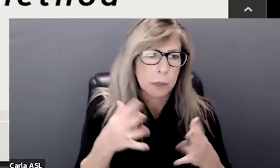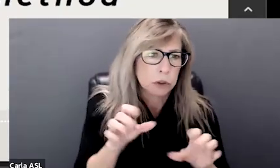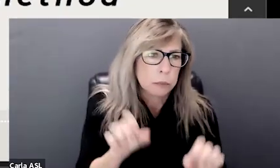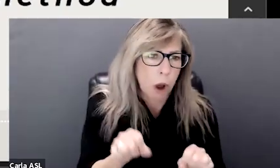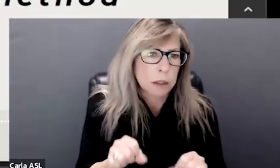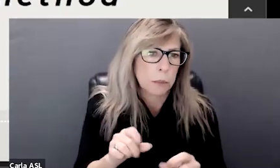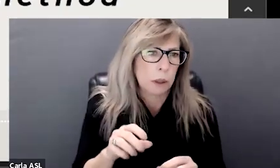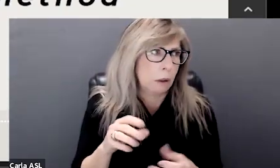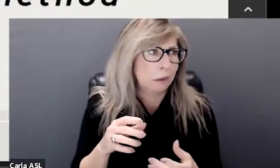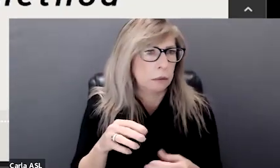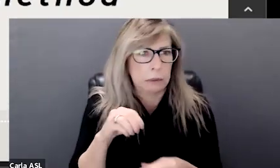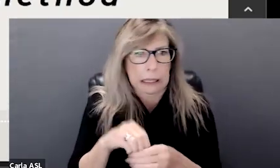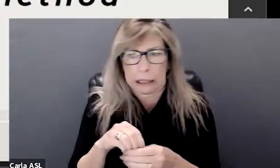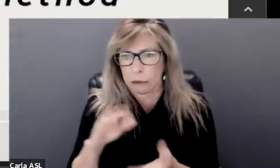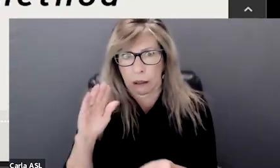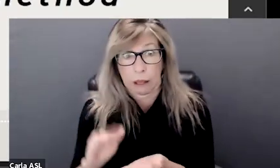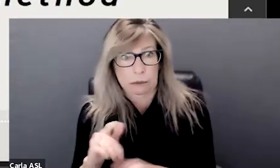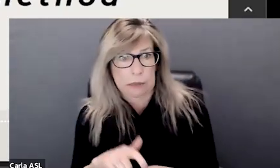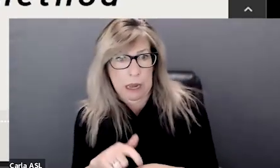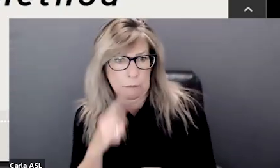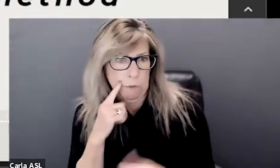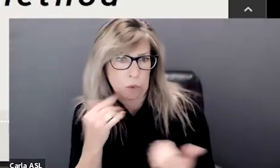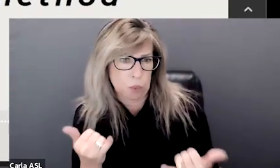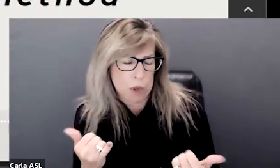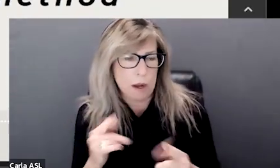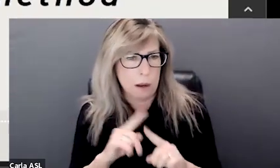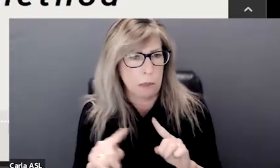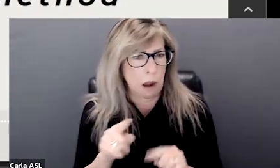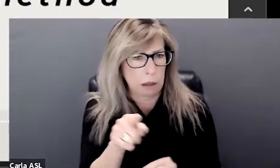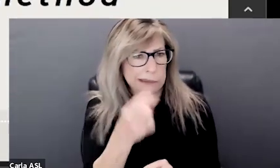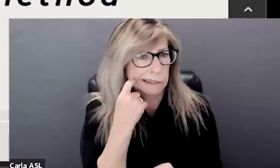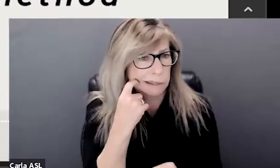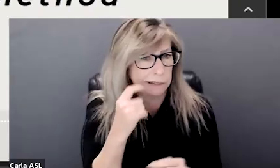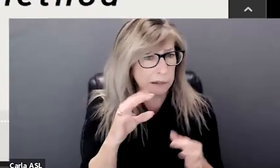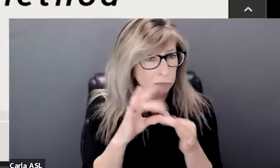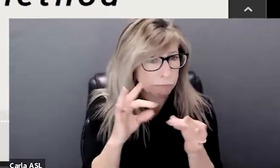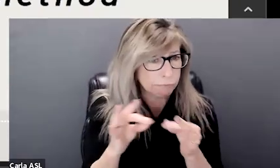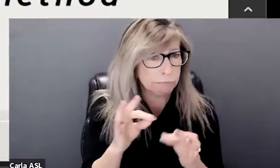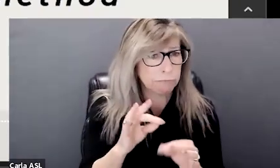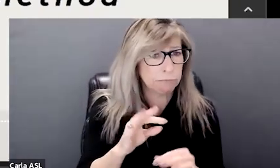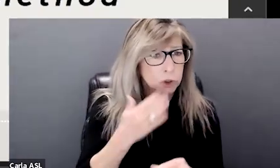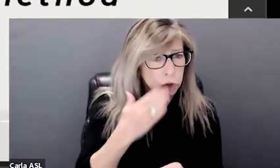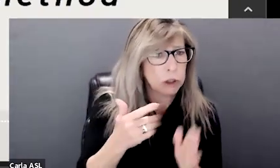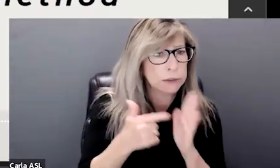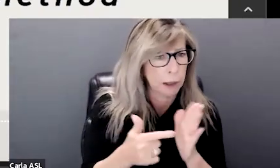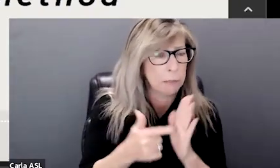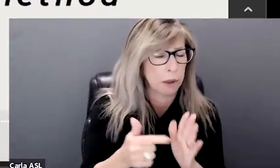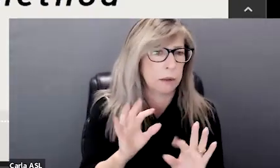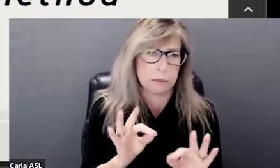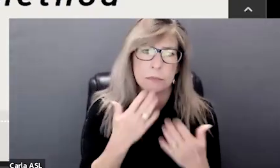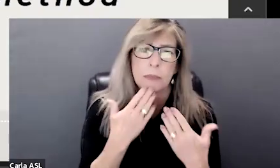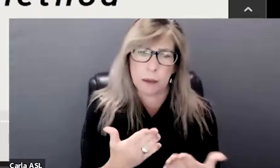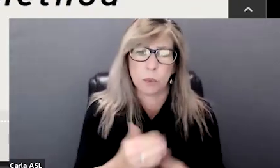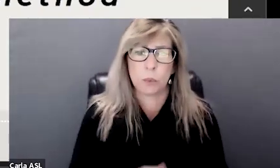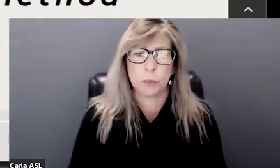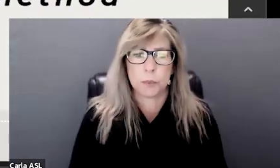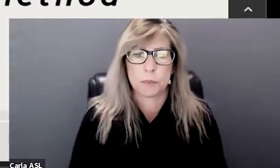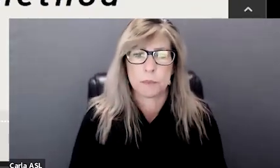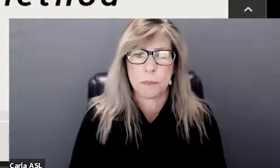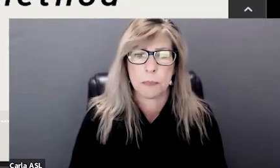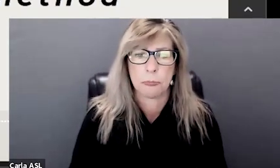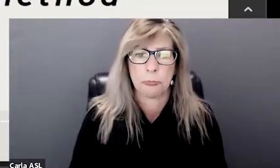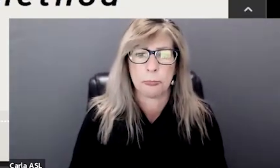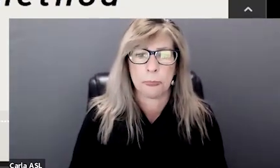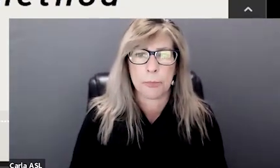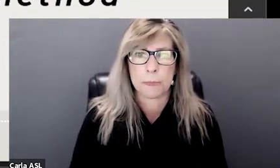so those are some great examples as well. All right, I am going to move ahead. We have